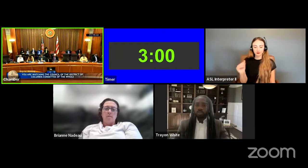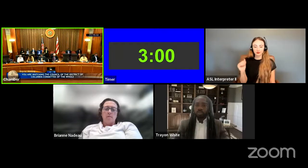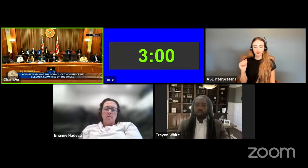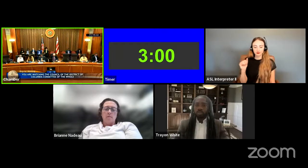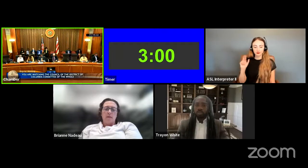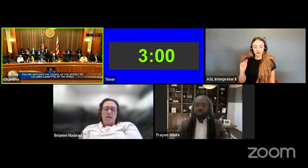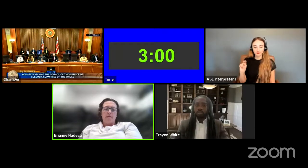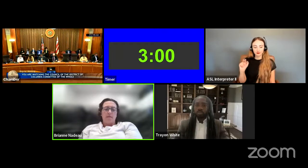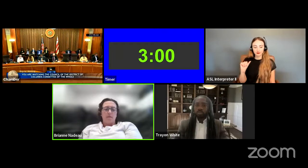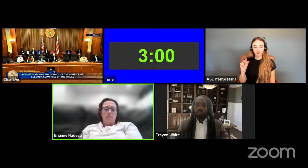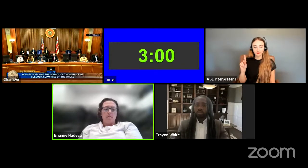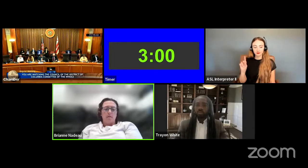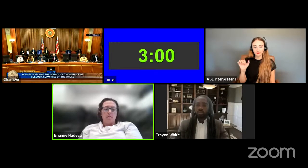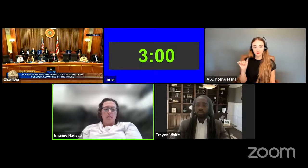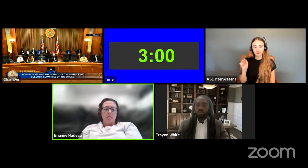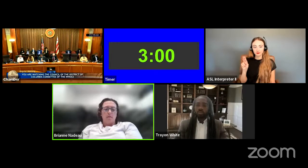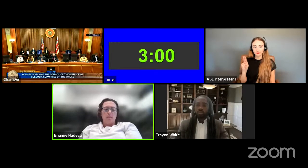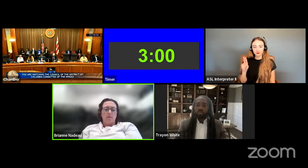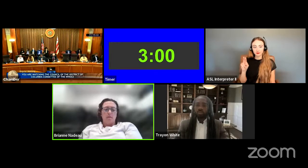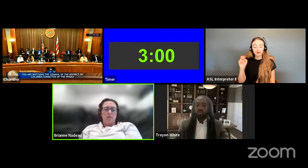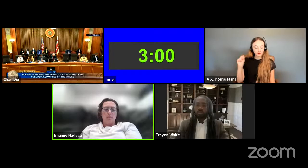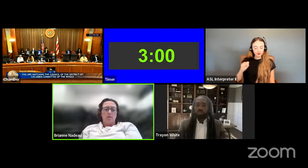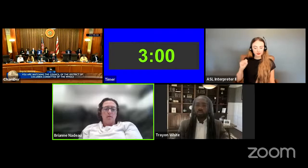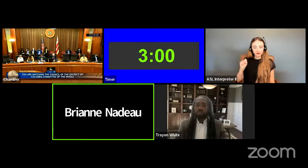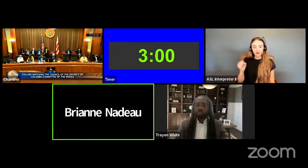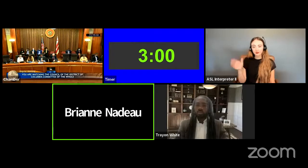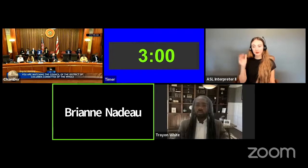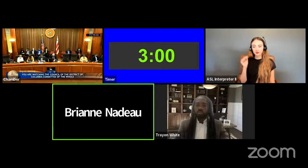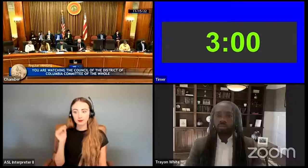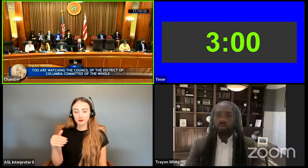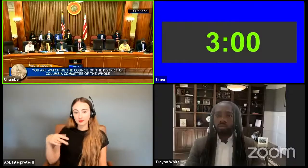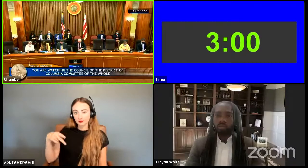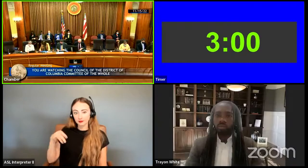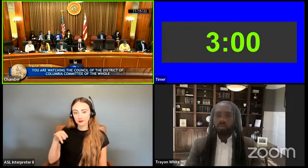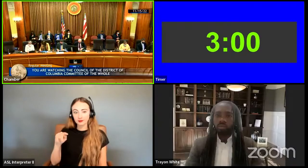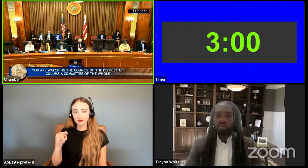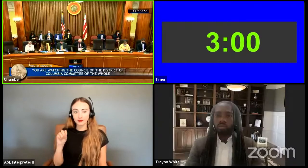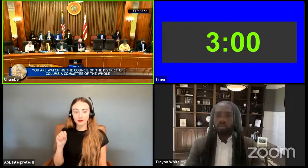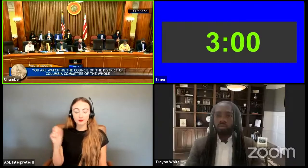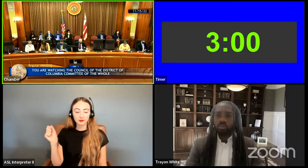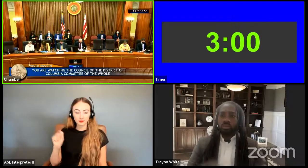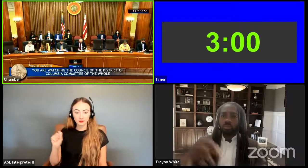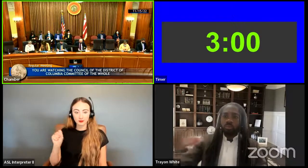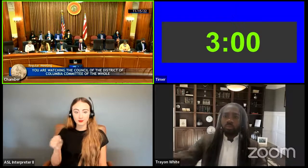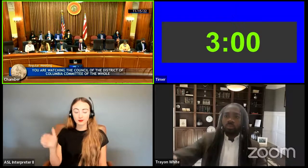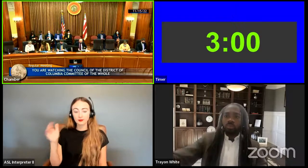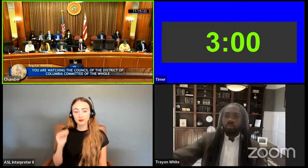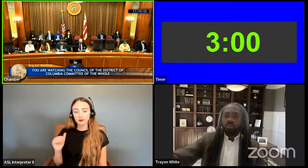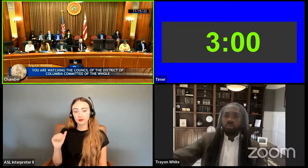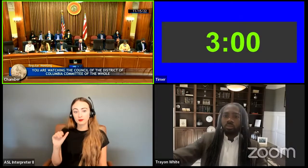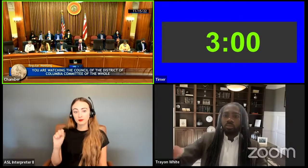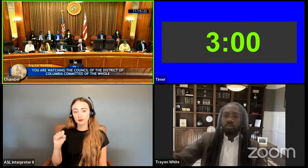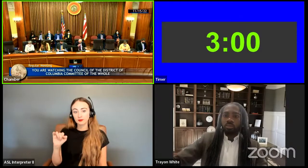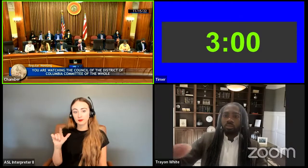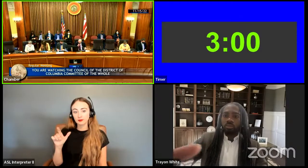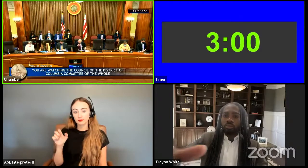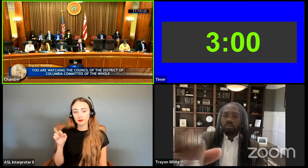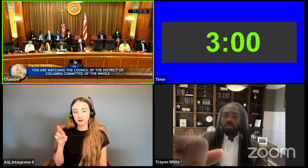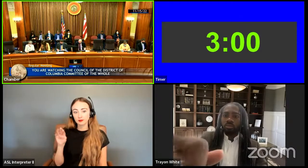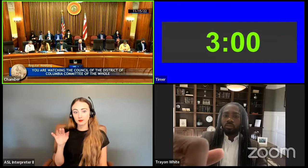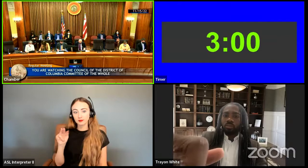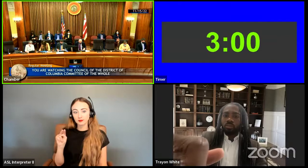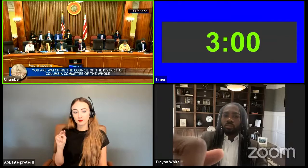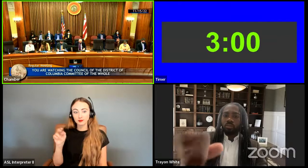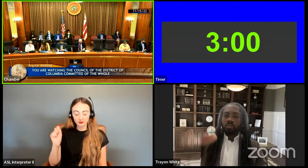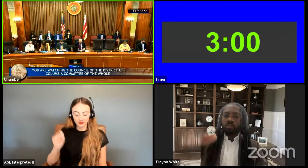Councilmember Nadeau. Yes. Nadeau votes yes. Councilmember Pinto. Yes. Councilmember Pinto votes yes. Councilmember Silverman.